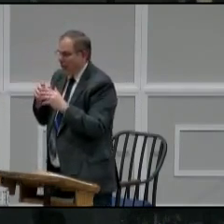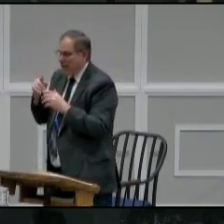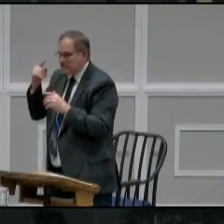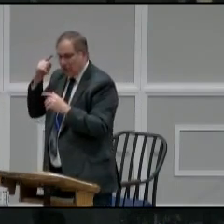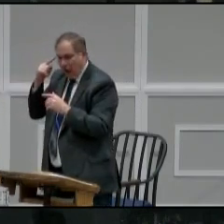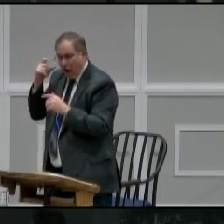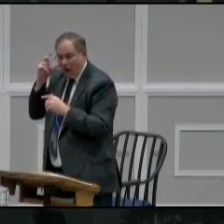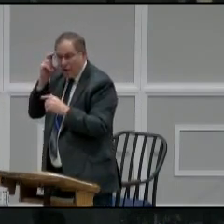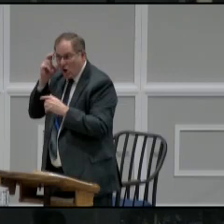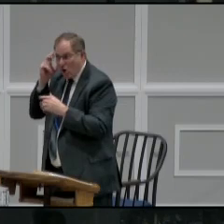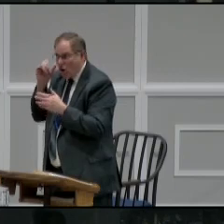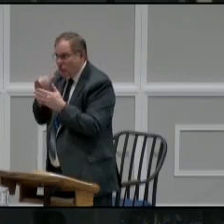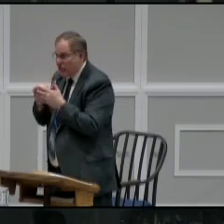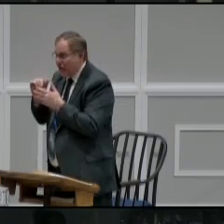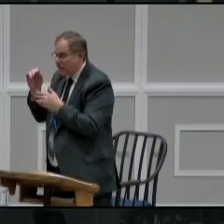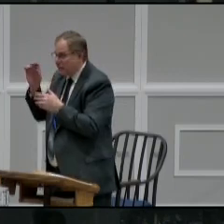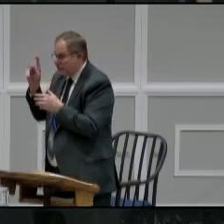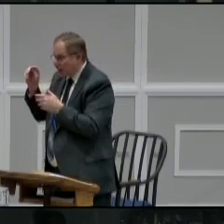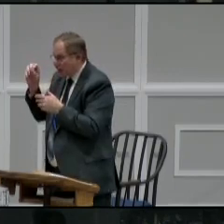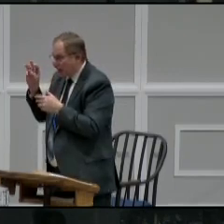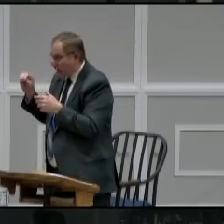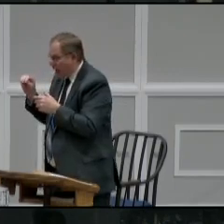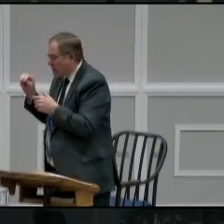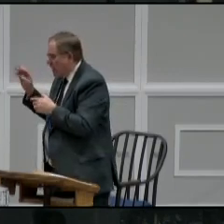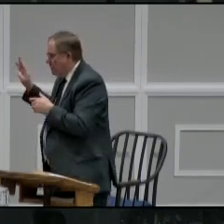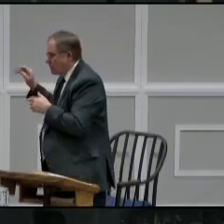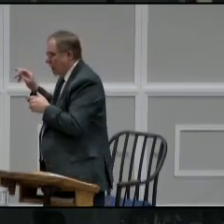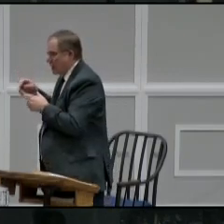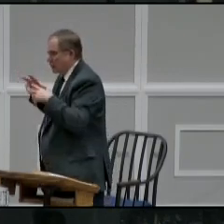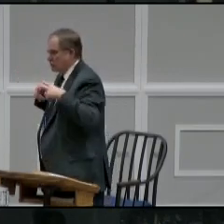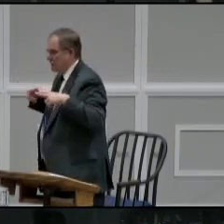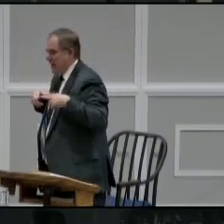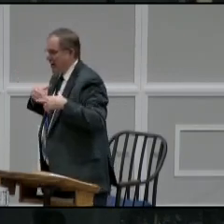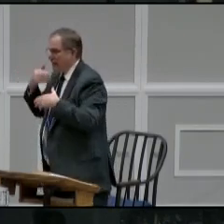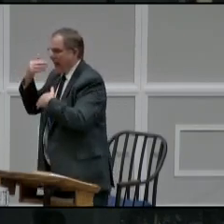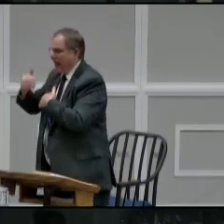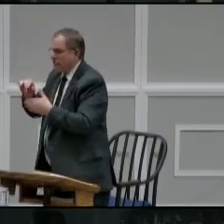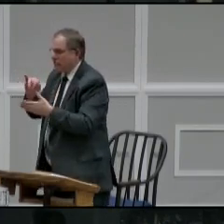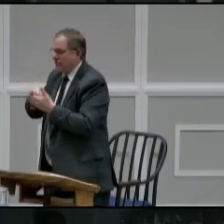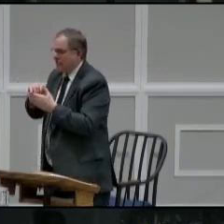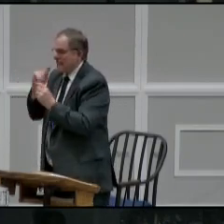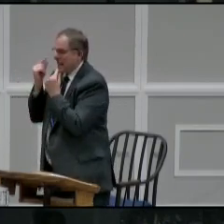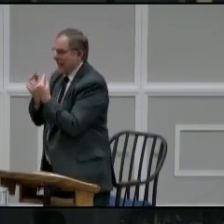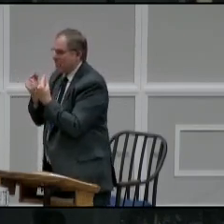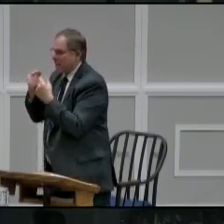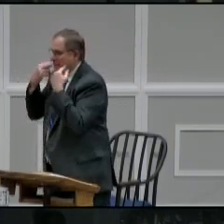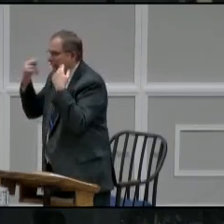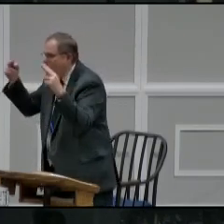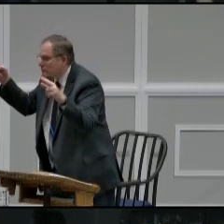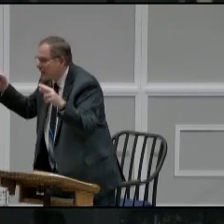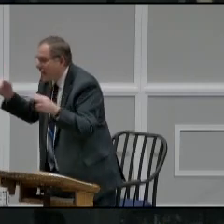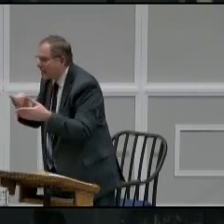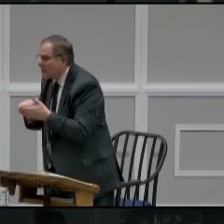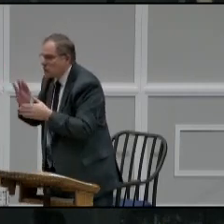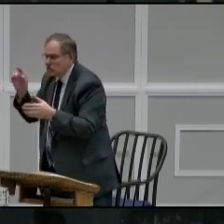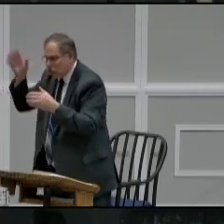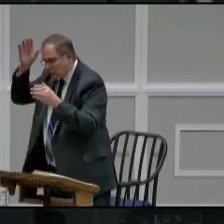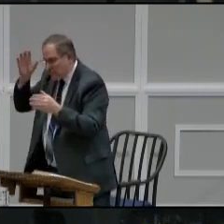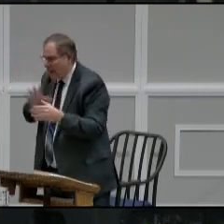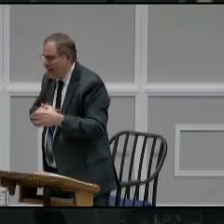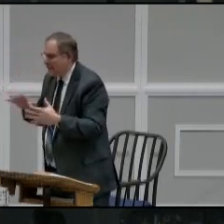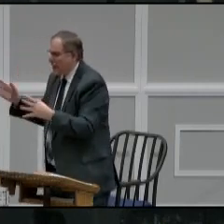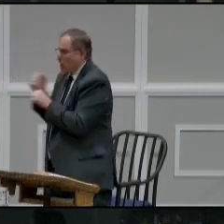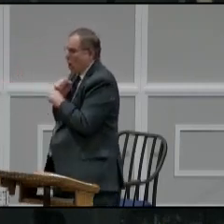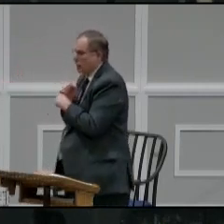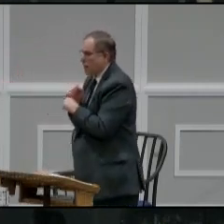thing. He put it up for auction. Let's see how much we can get for this football. And the bidding was fierce, can